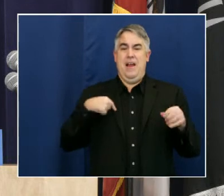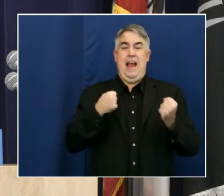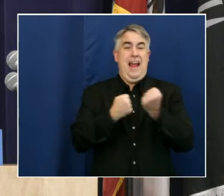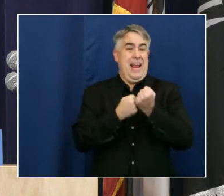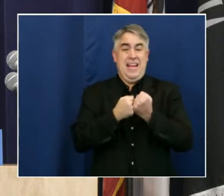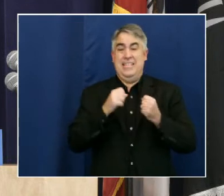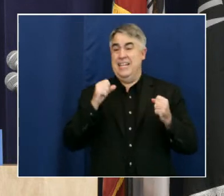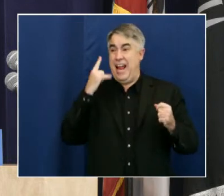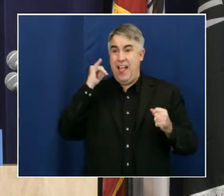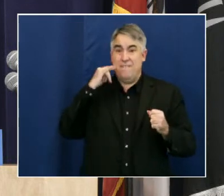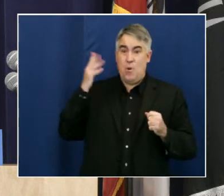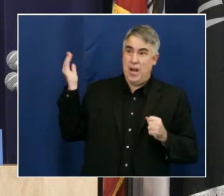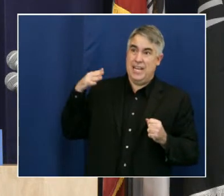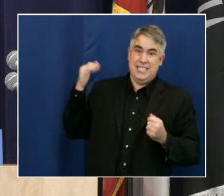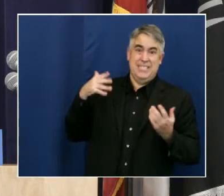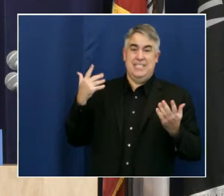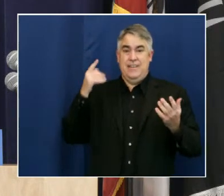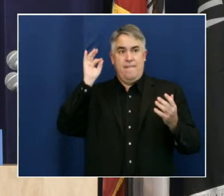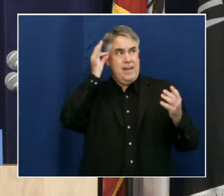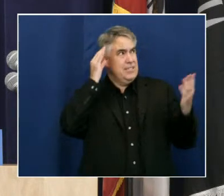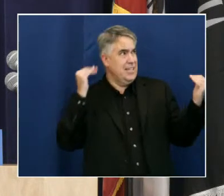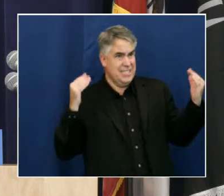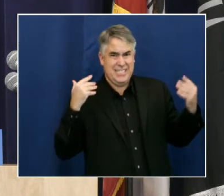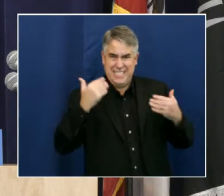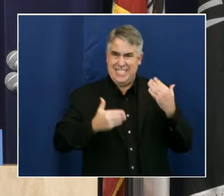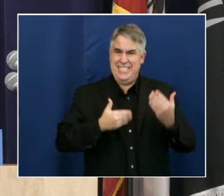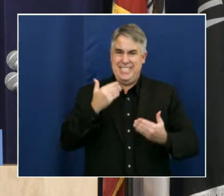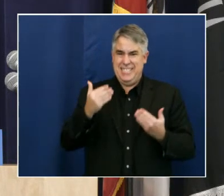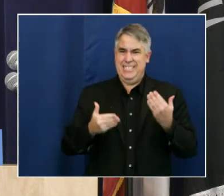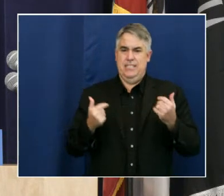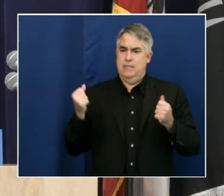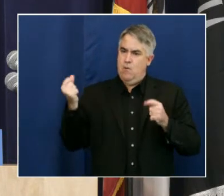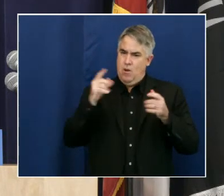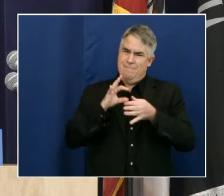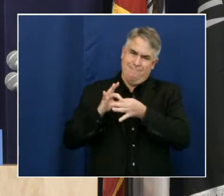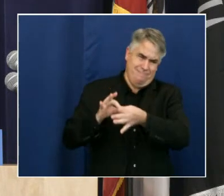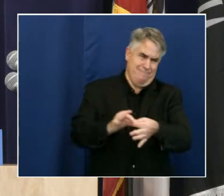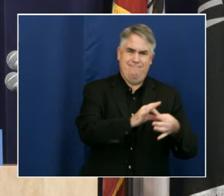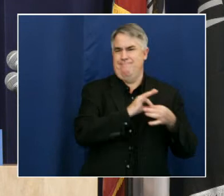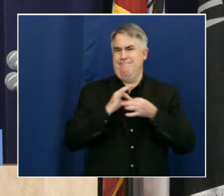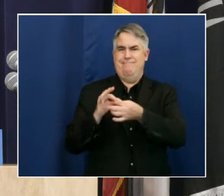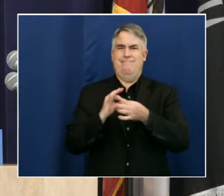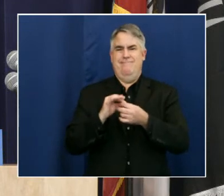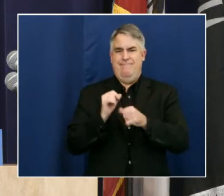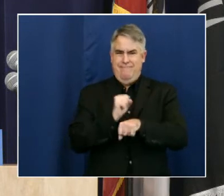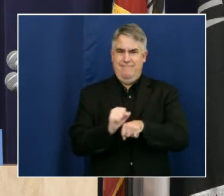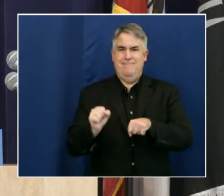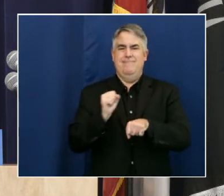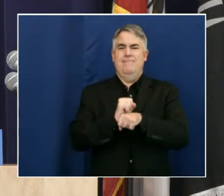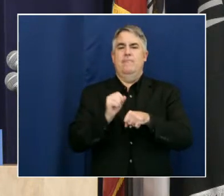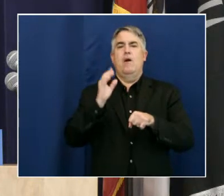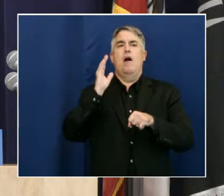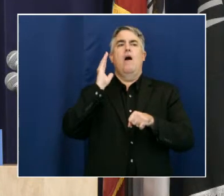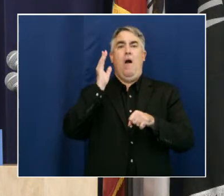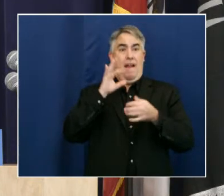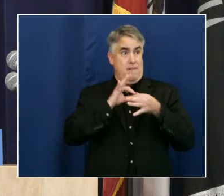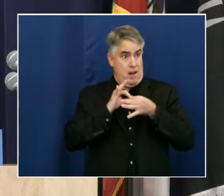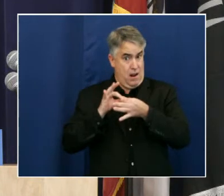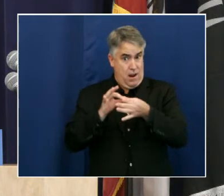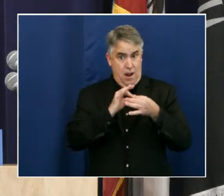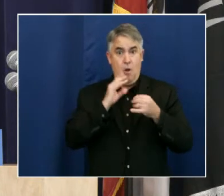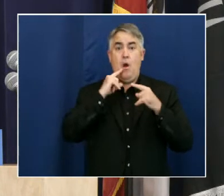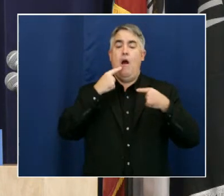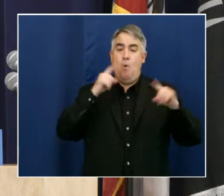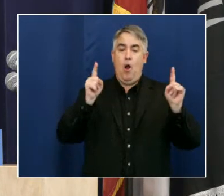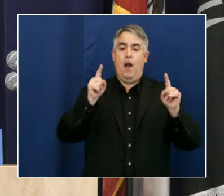happens smoothly and safely for our communities. There's light at the end of the tunnel with these new vaccines. We're going to continue to advocate to